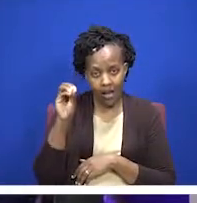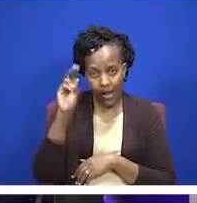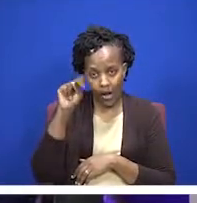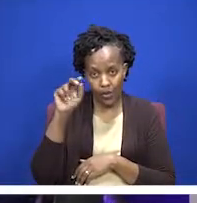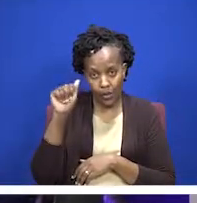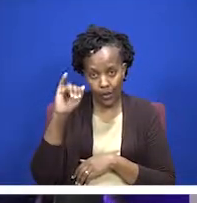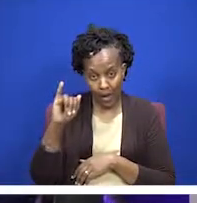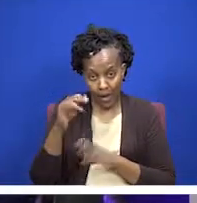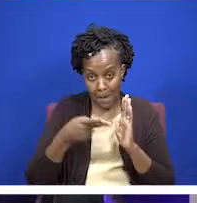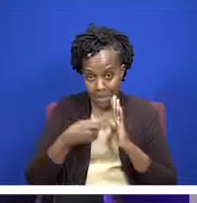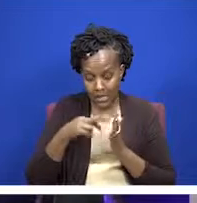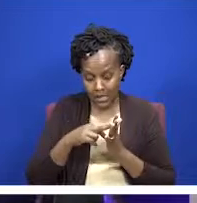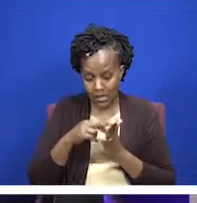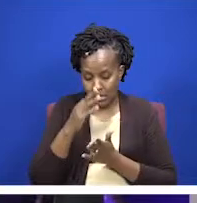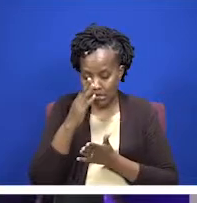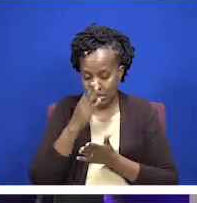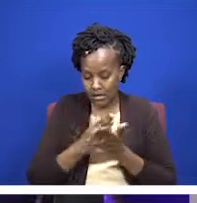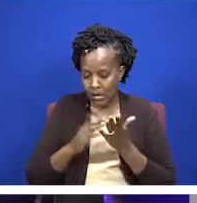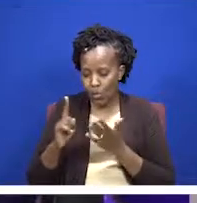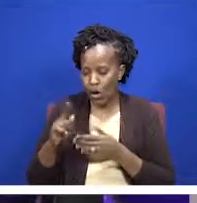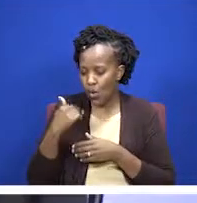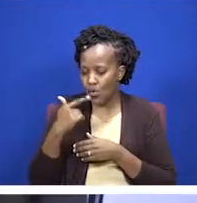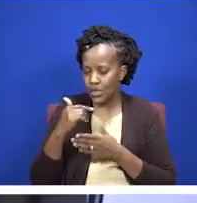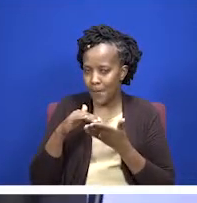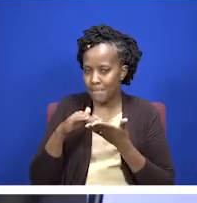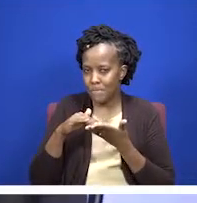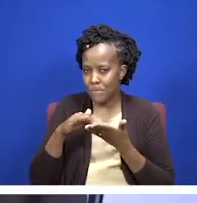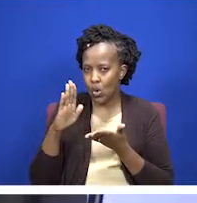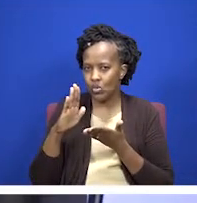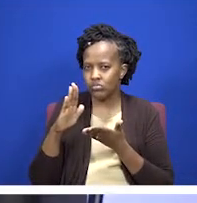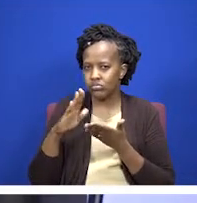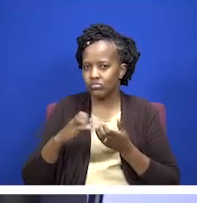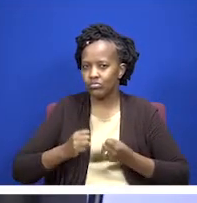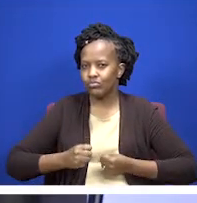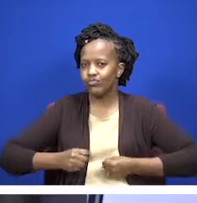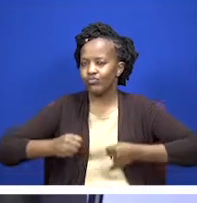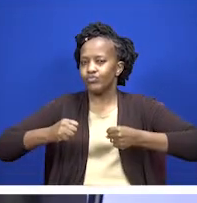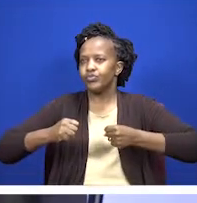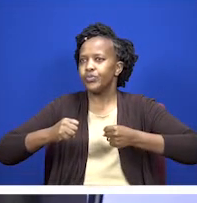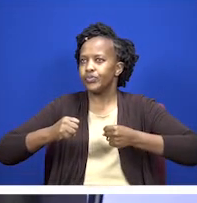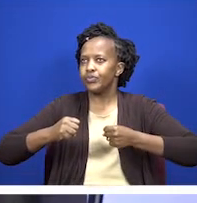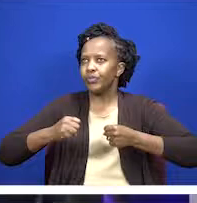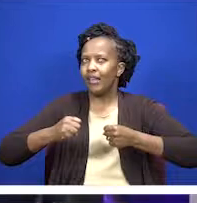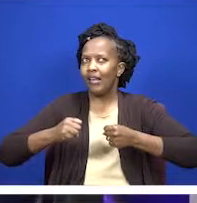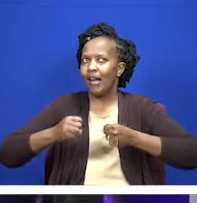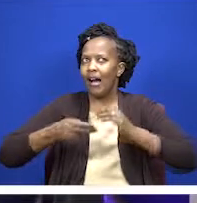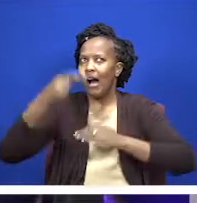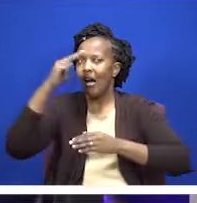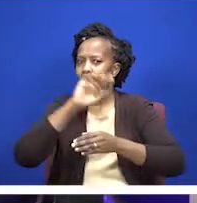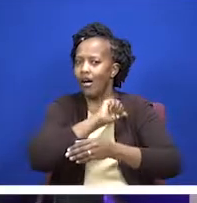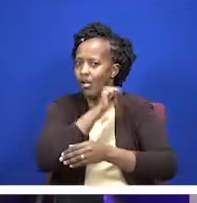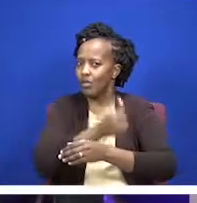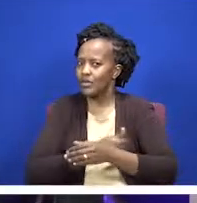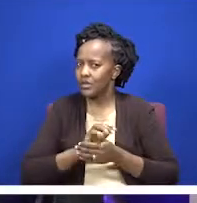more supreme. Who is more supreme. Now, when we look at the Bible, when we are reading the Bible, and you see